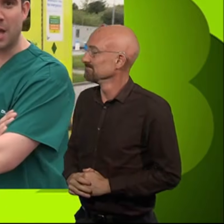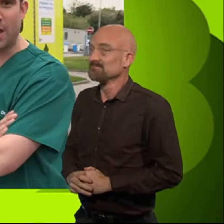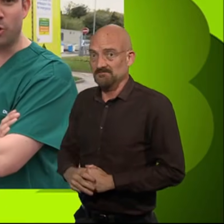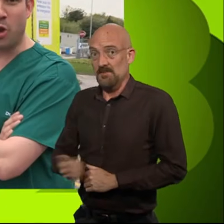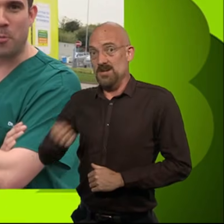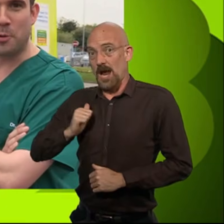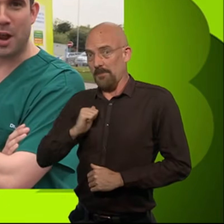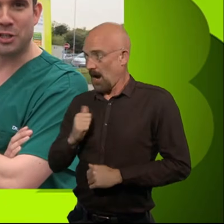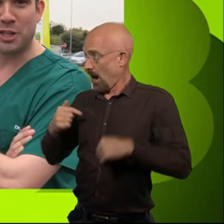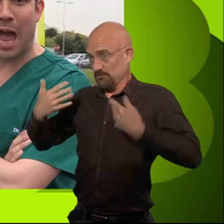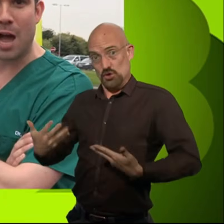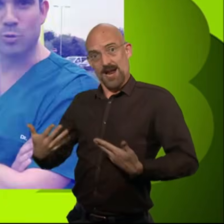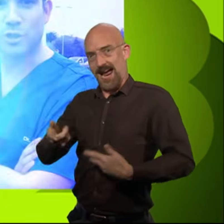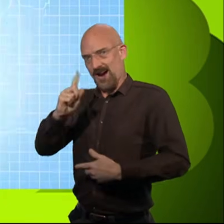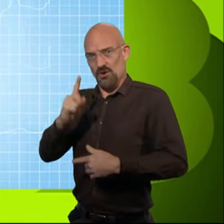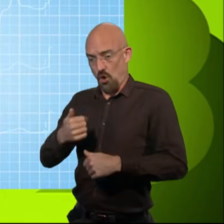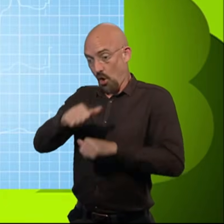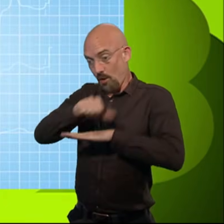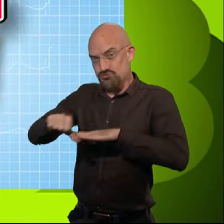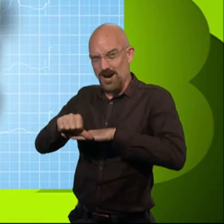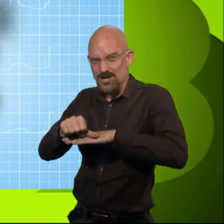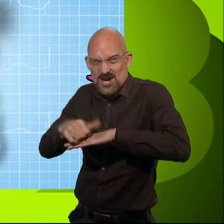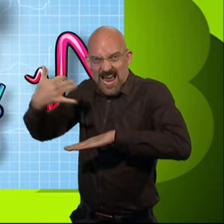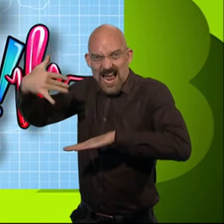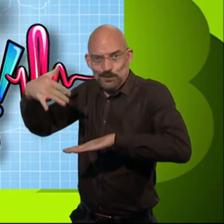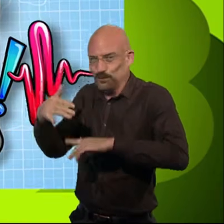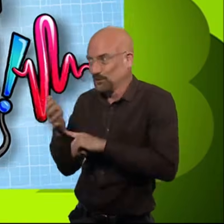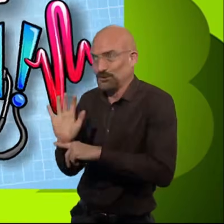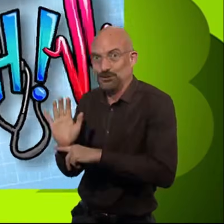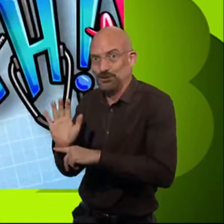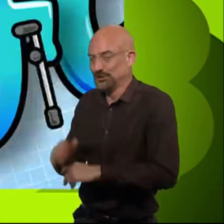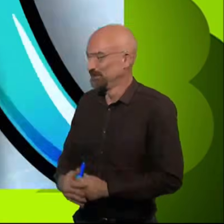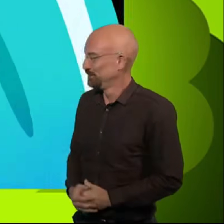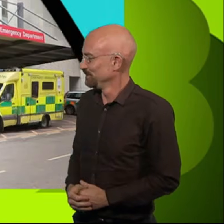Coming up today on Operation Ouch.